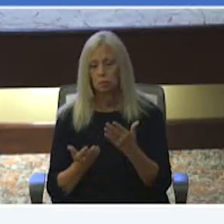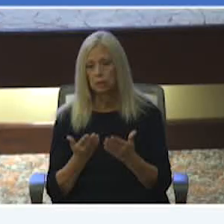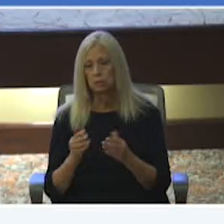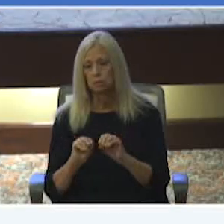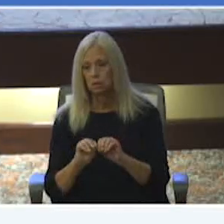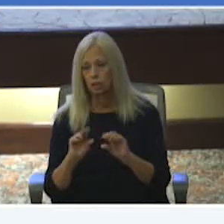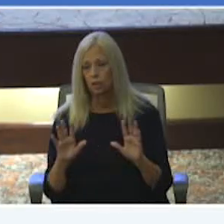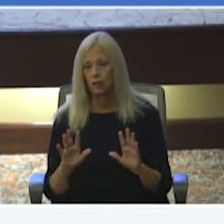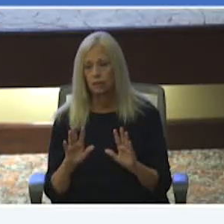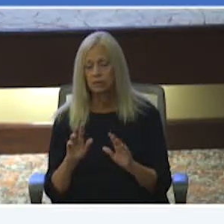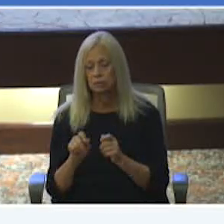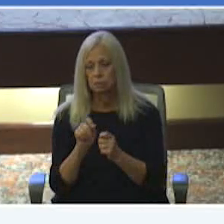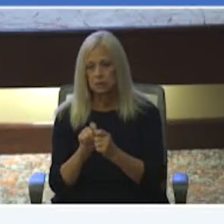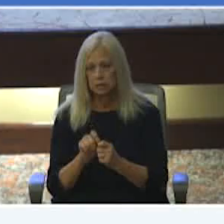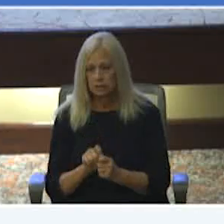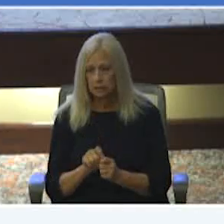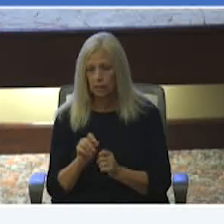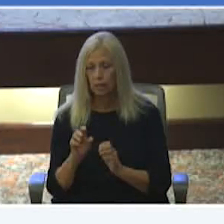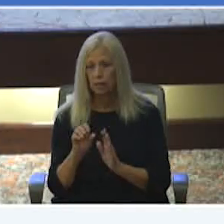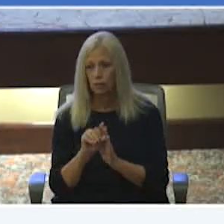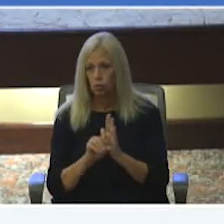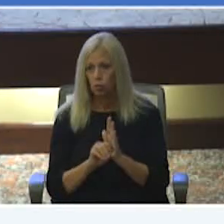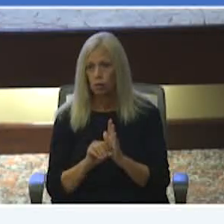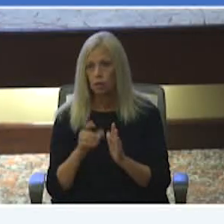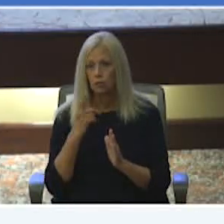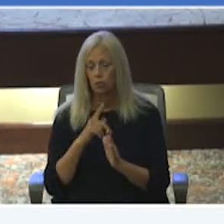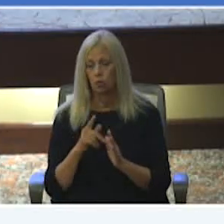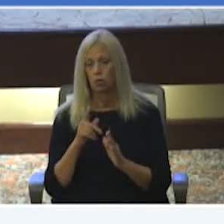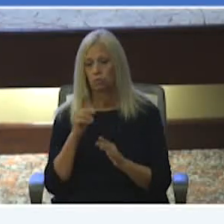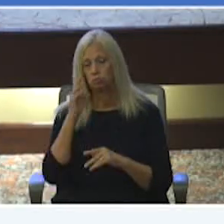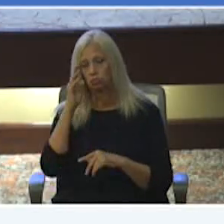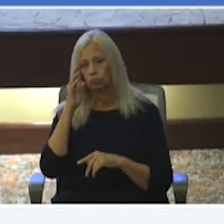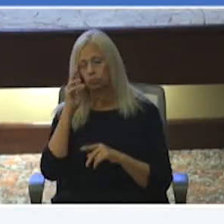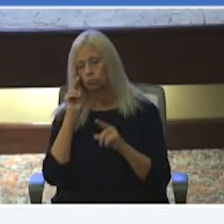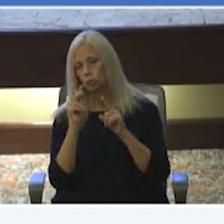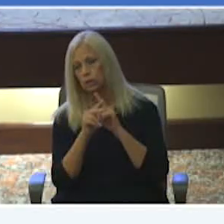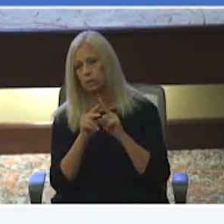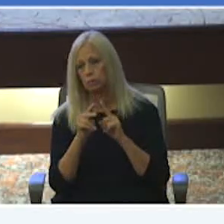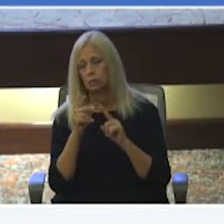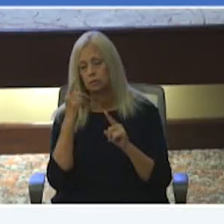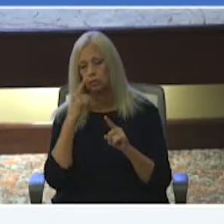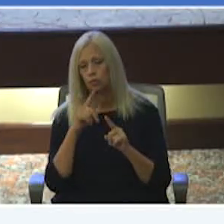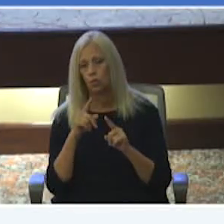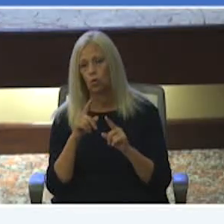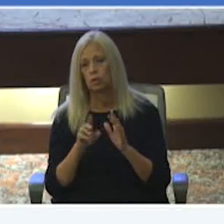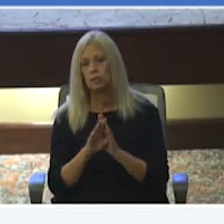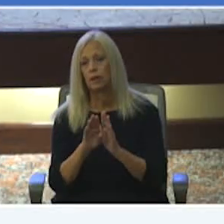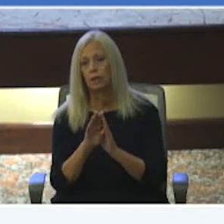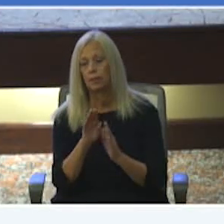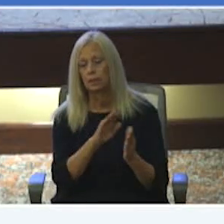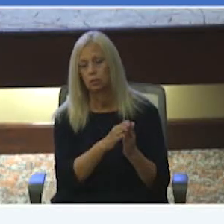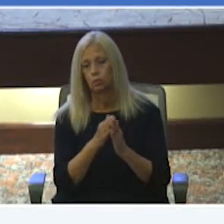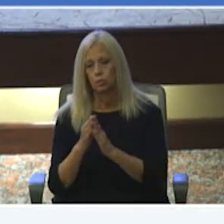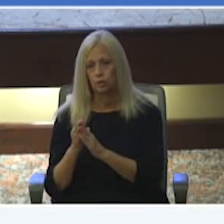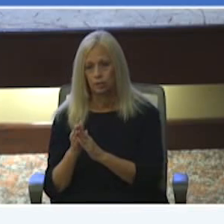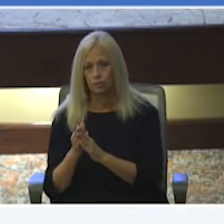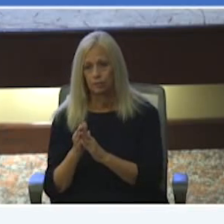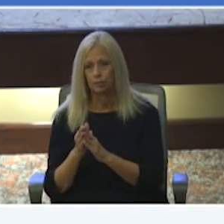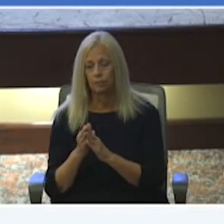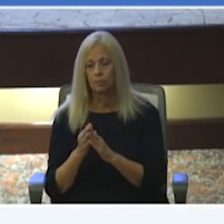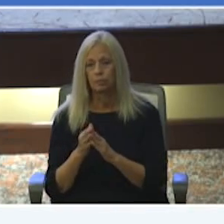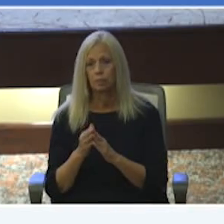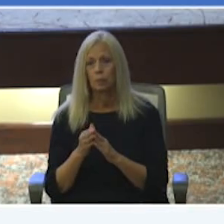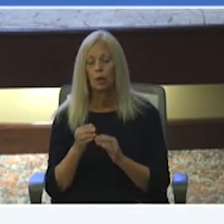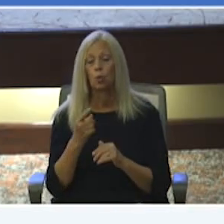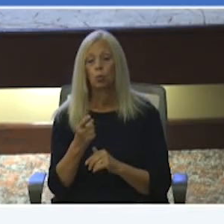certain ordinances for that predictability that we've talked about with our development community. And so one of the items